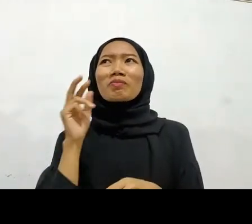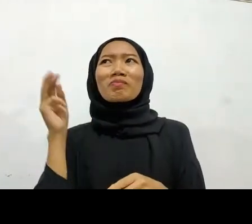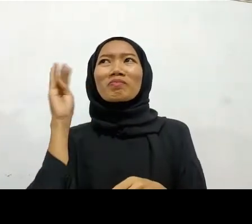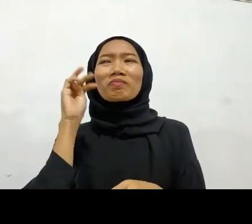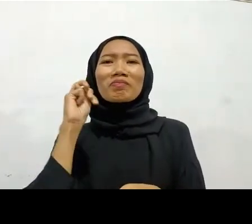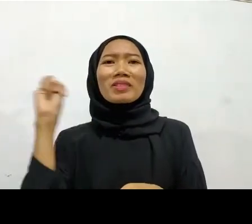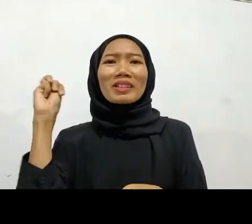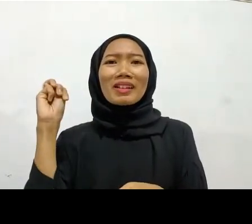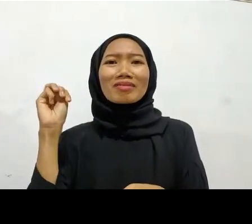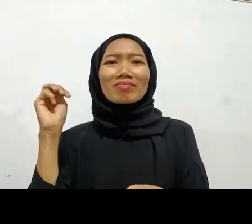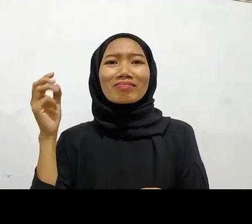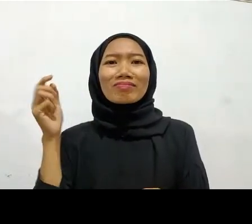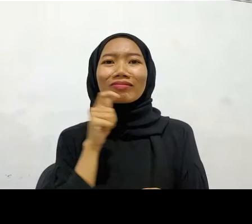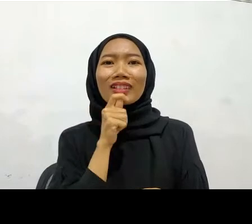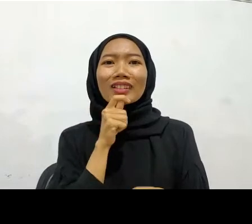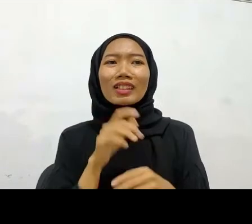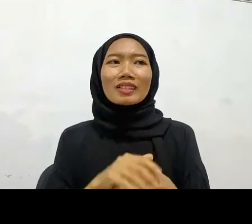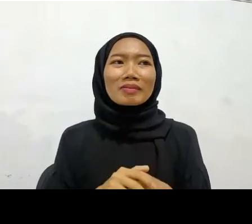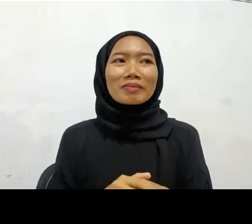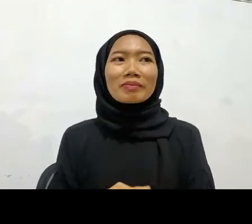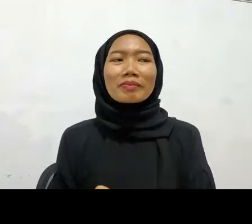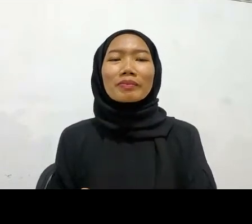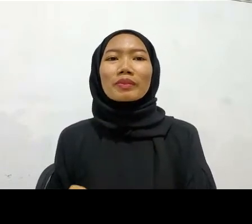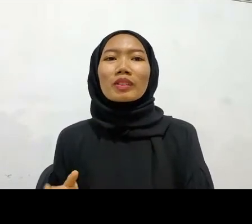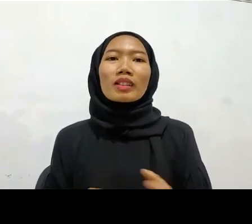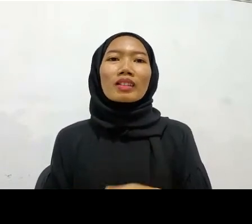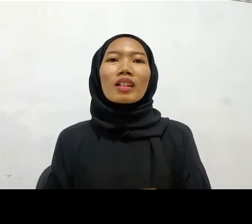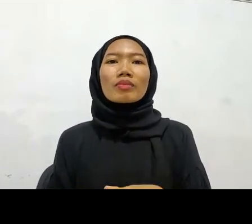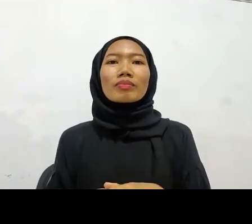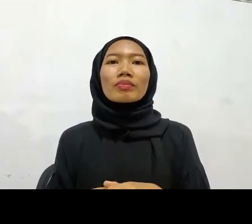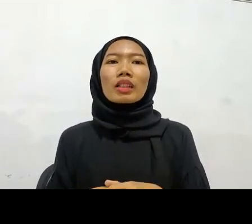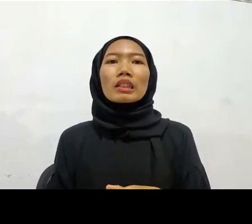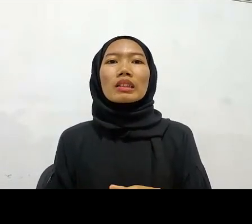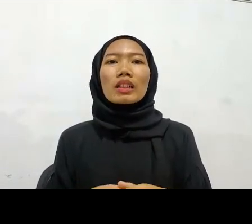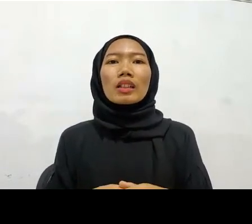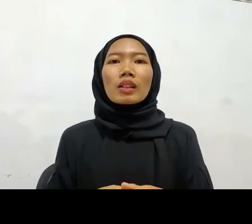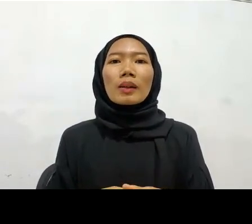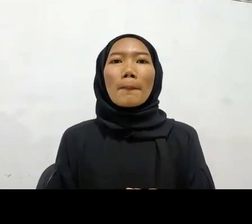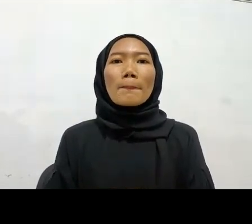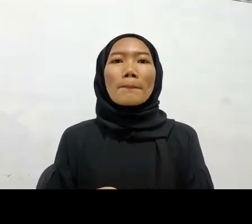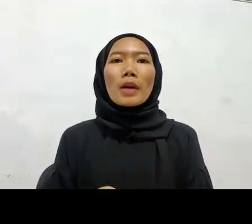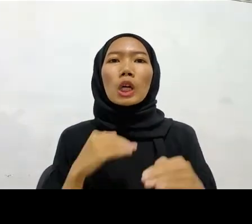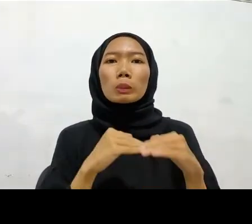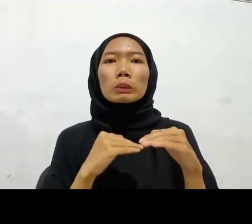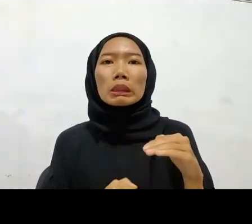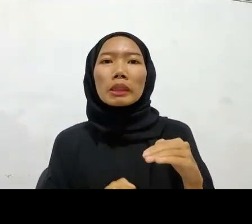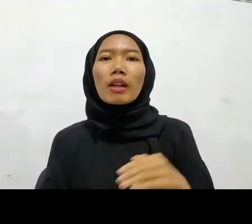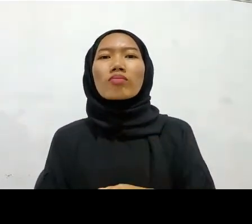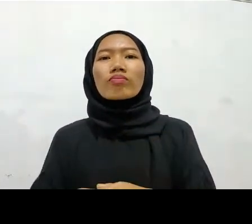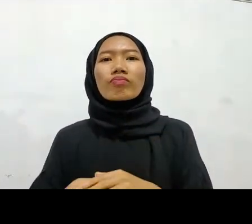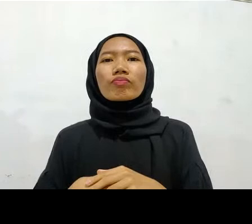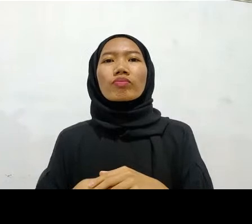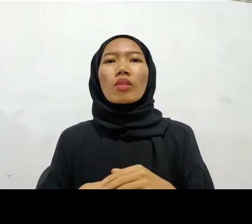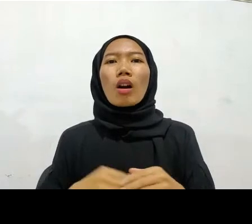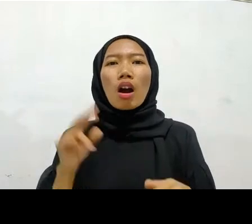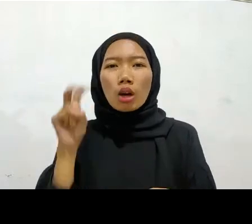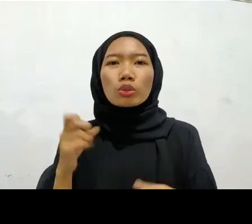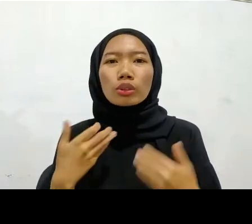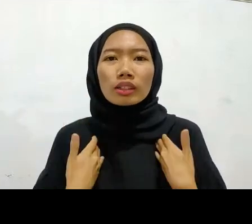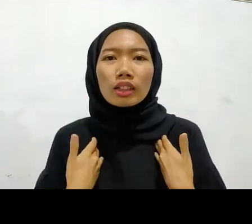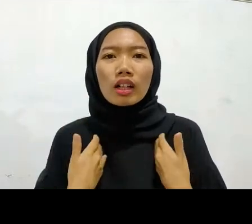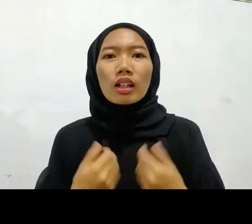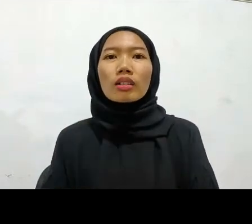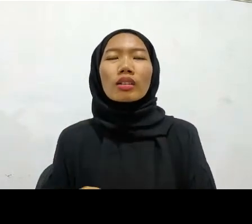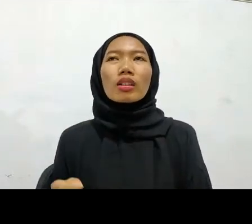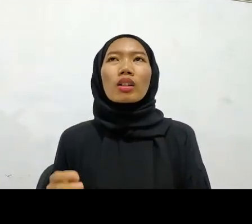Policy, the existence of policy, even though it's so hard to get it created and we work so